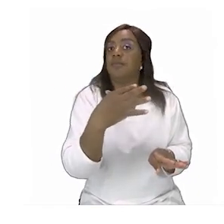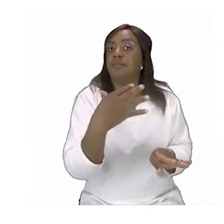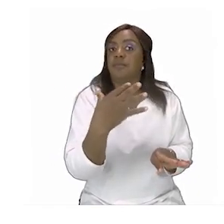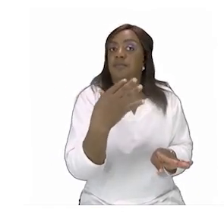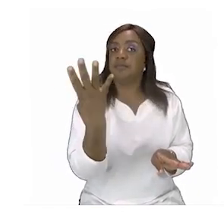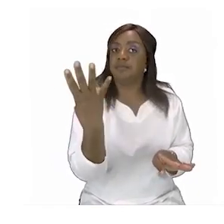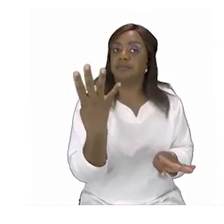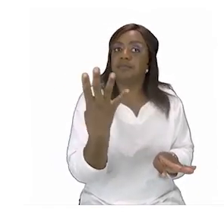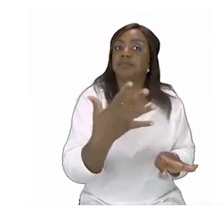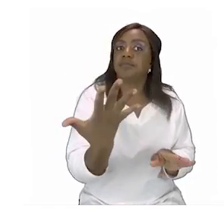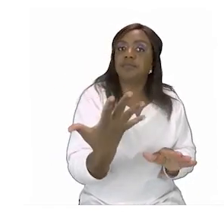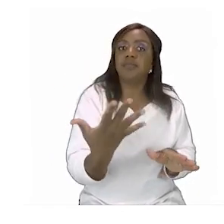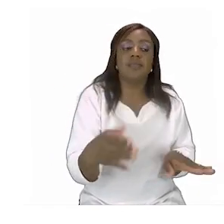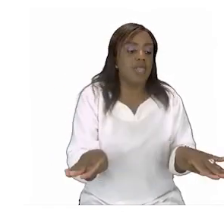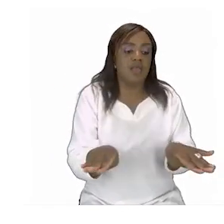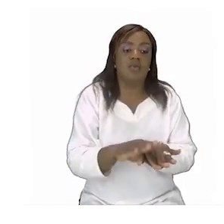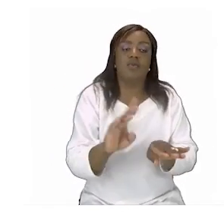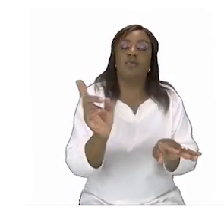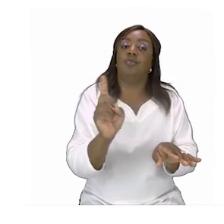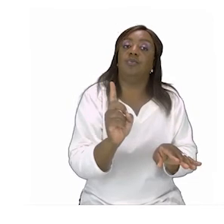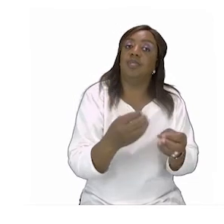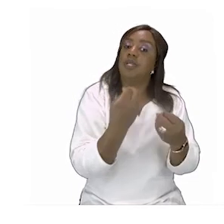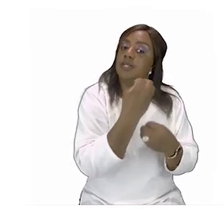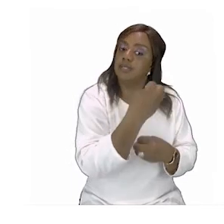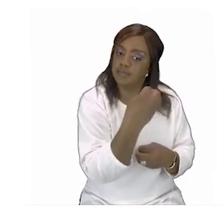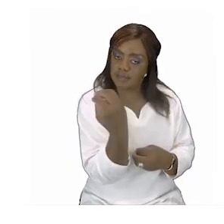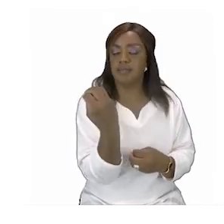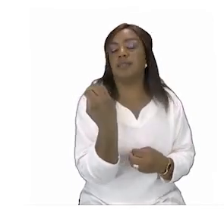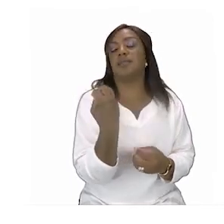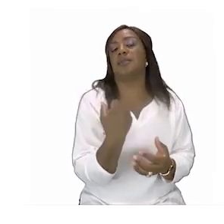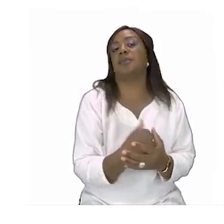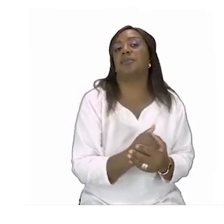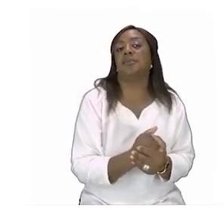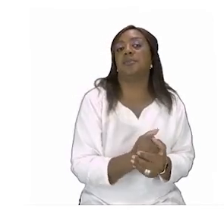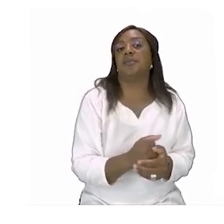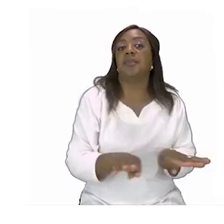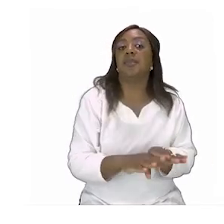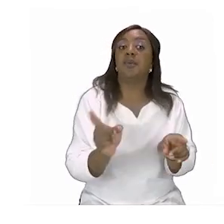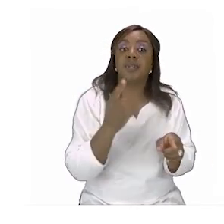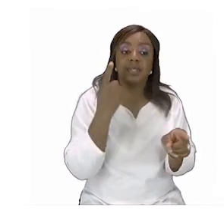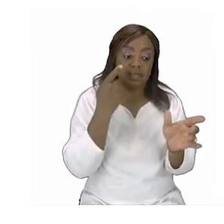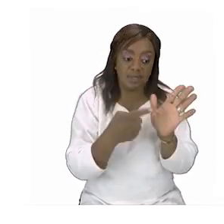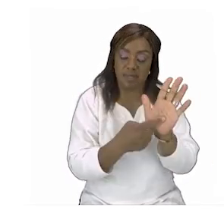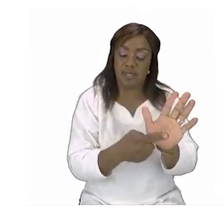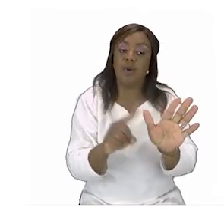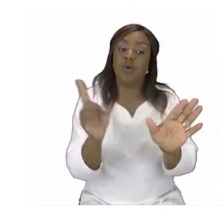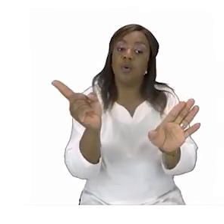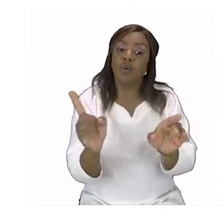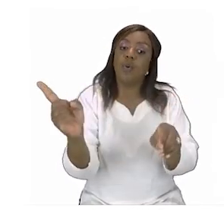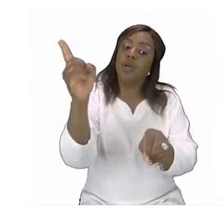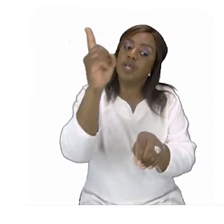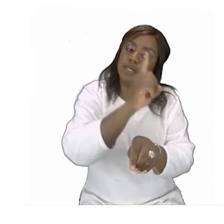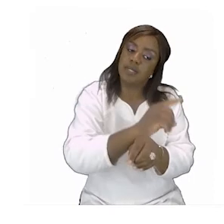Thursday, Friday, and Saturday. On these days, there are